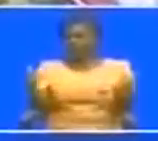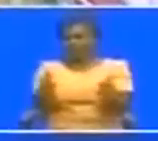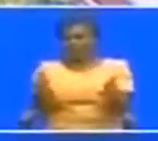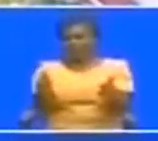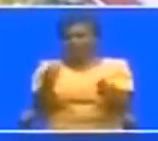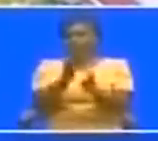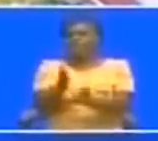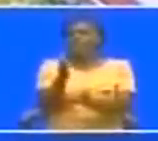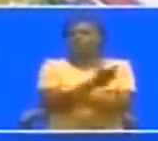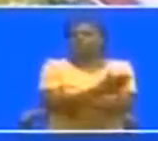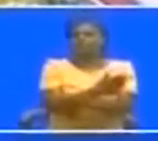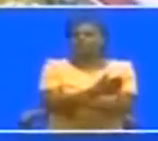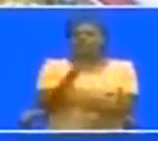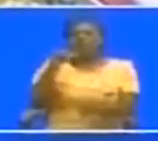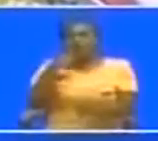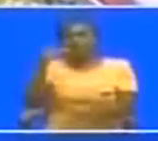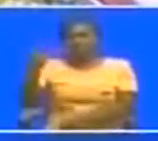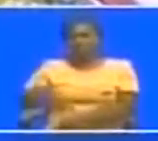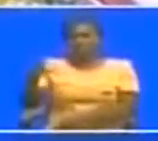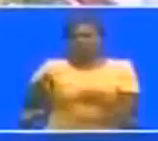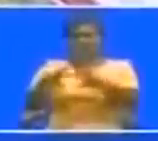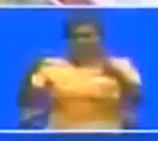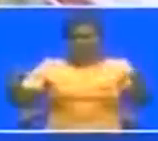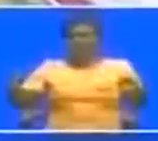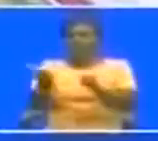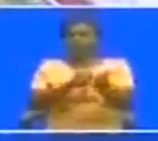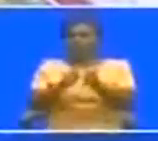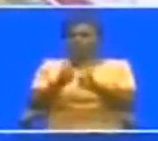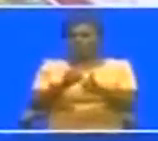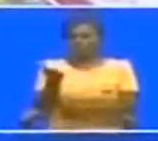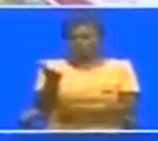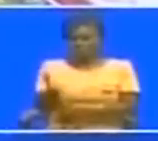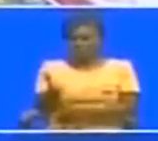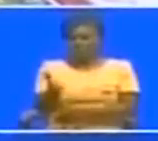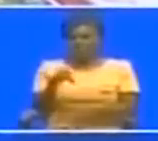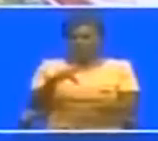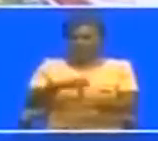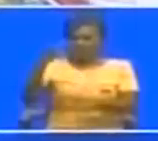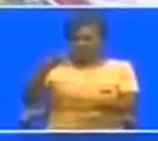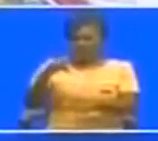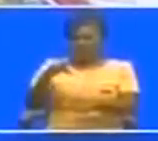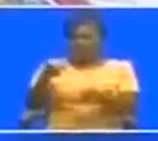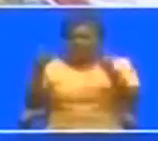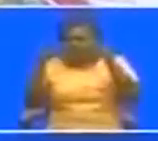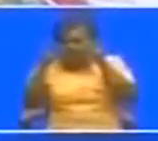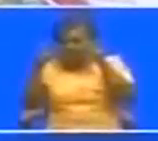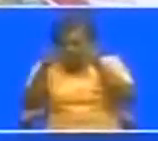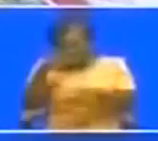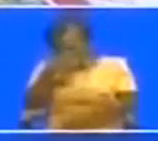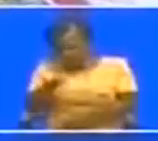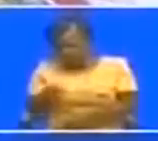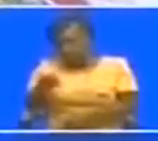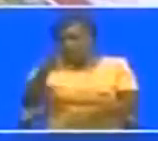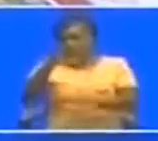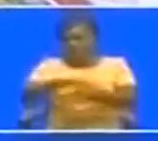position before looking to new markets for growth. Competition in the retail space has been heating up, with Nakumat, Taskies and Naivas taking up